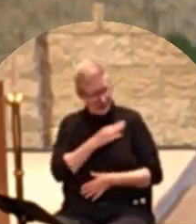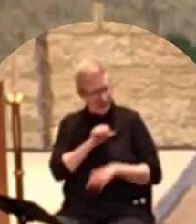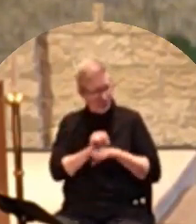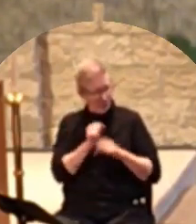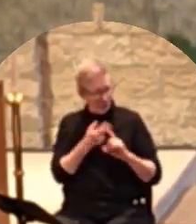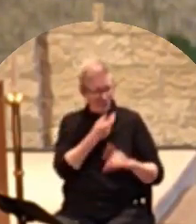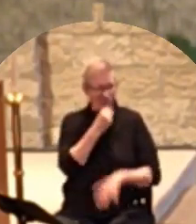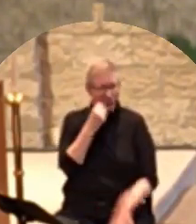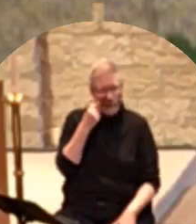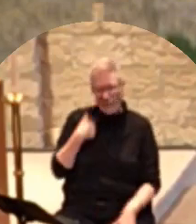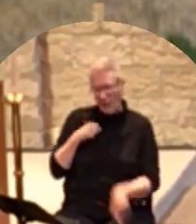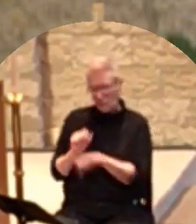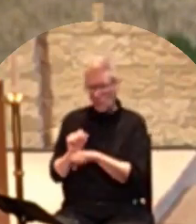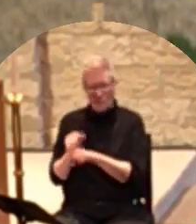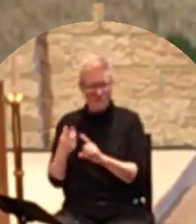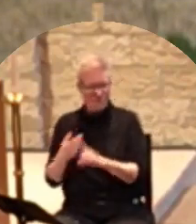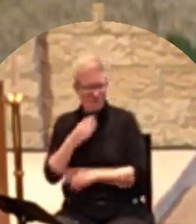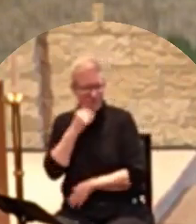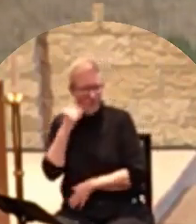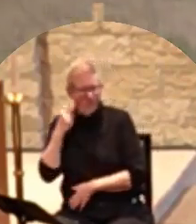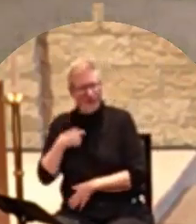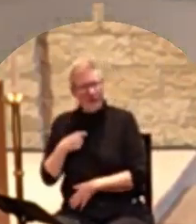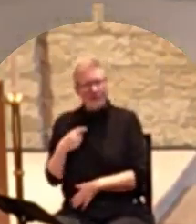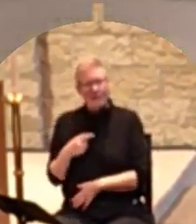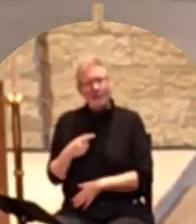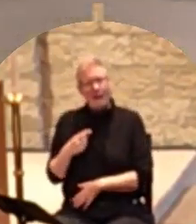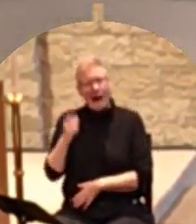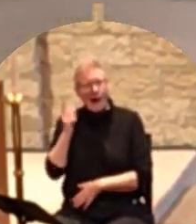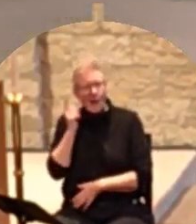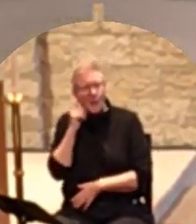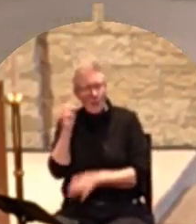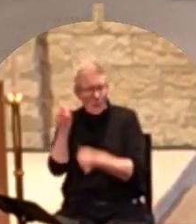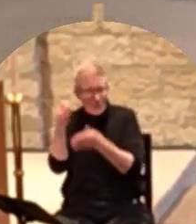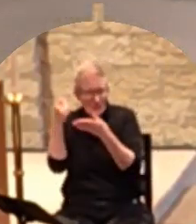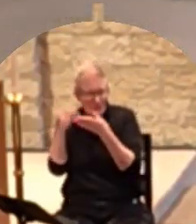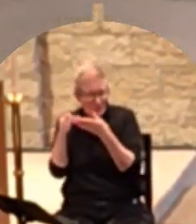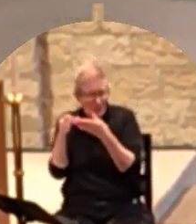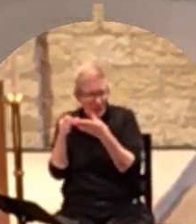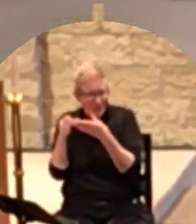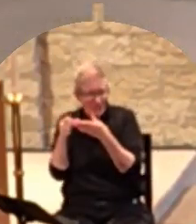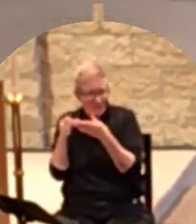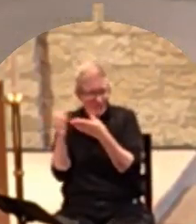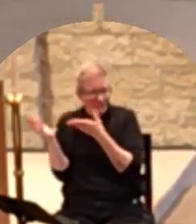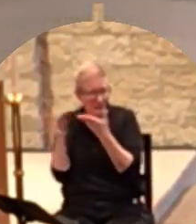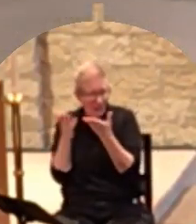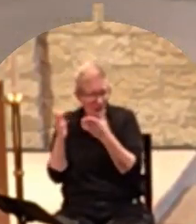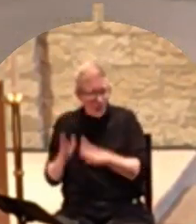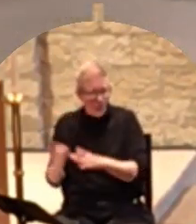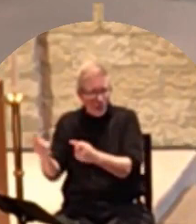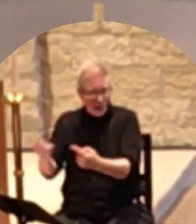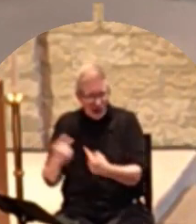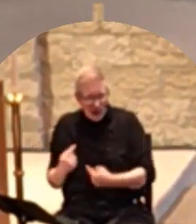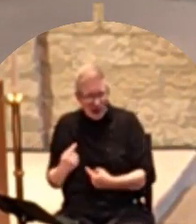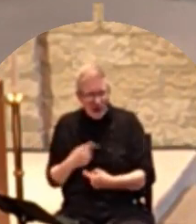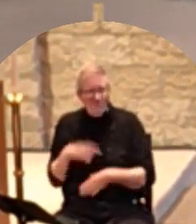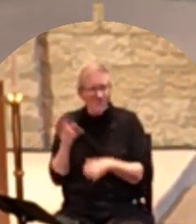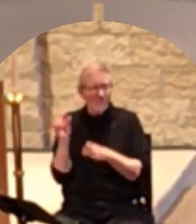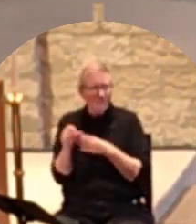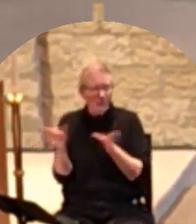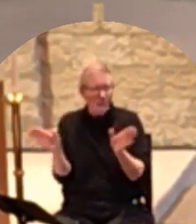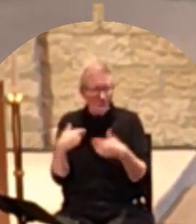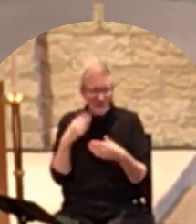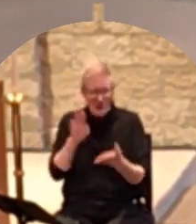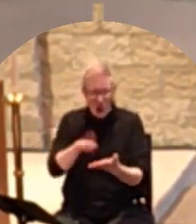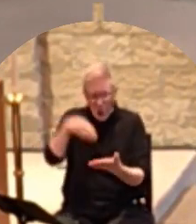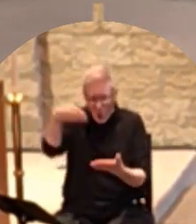from home, and I heard the mail person come, and I went to the mailbox, and there I opened it, and there was one of my favorite